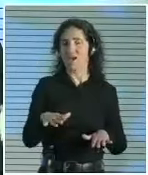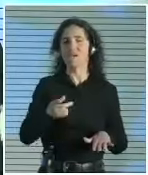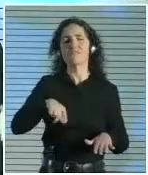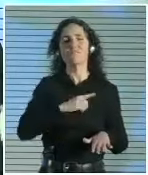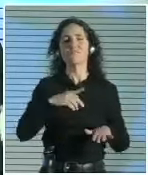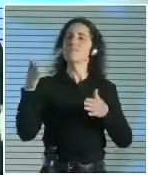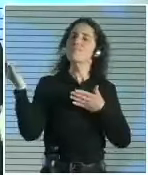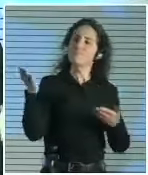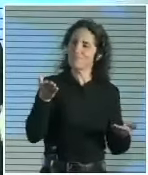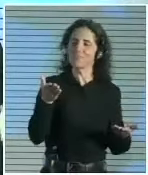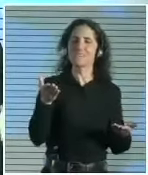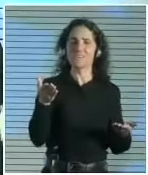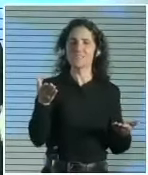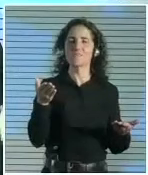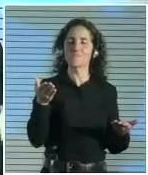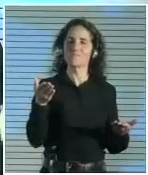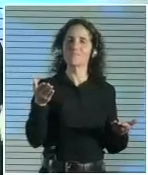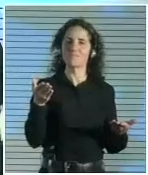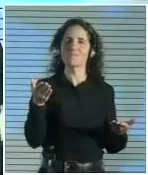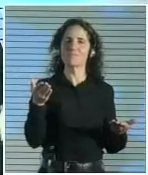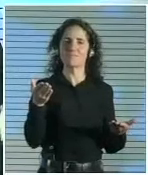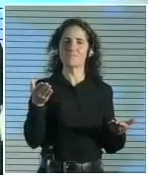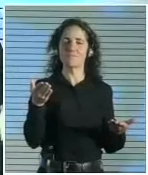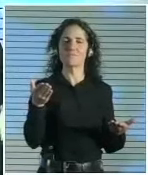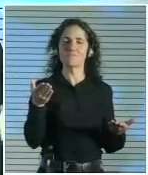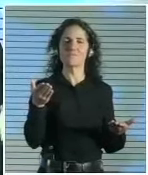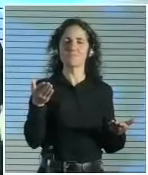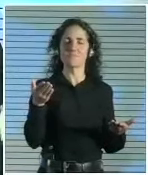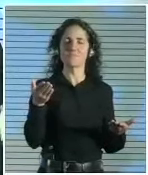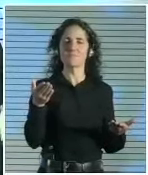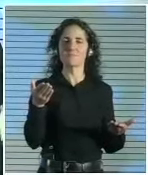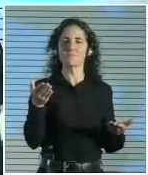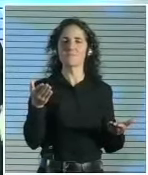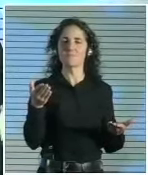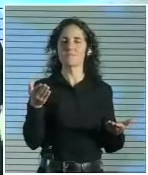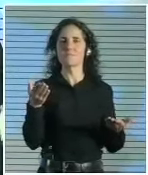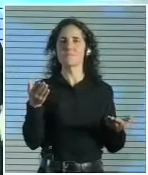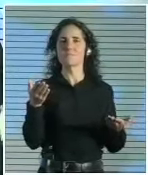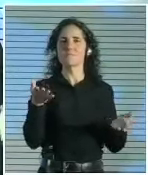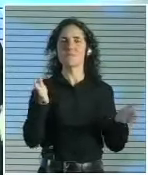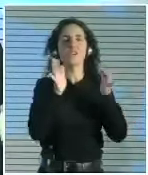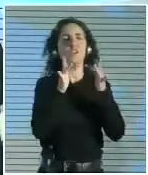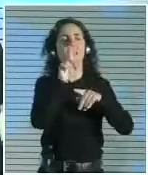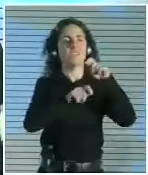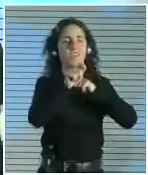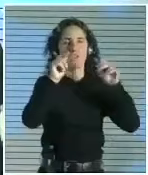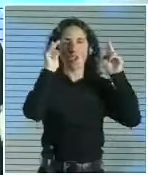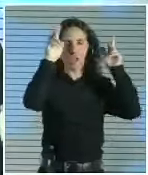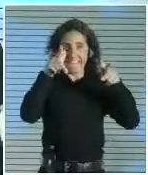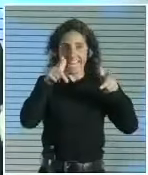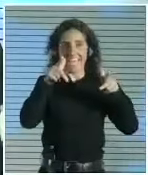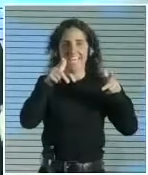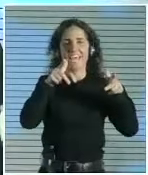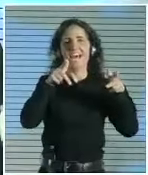the American Hotel and Lodging Association and Hilton Hotels. We sat in the room with 5